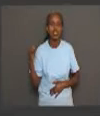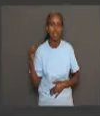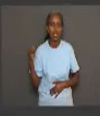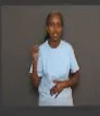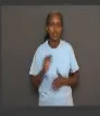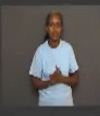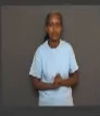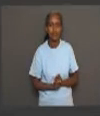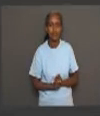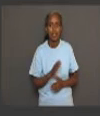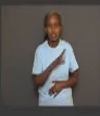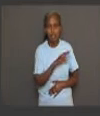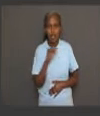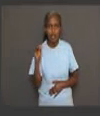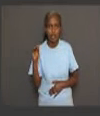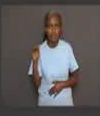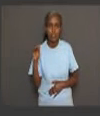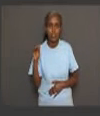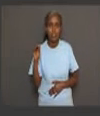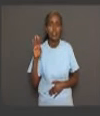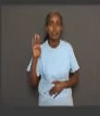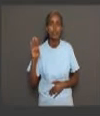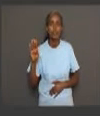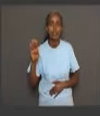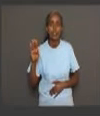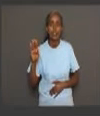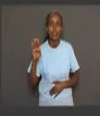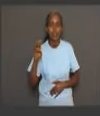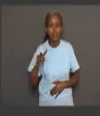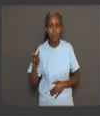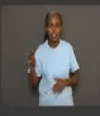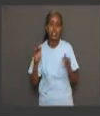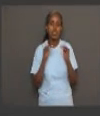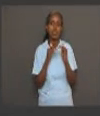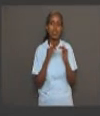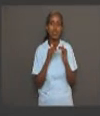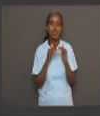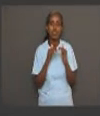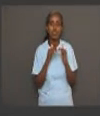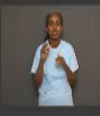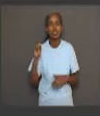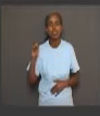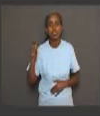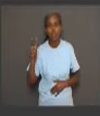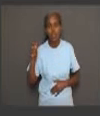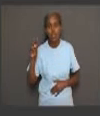9j and B vector equals